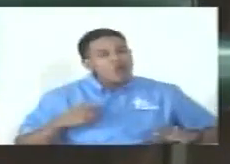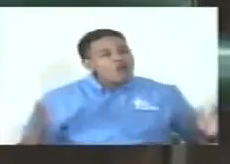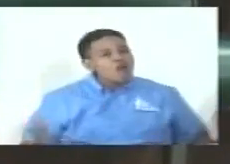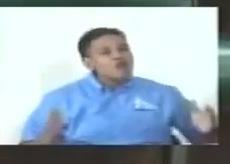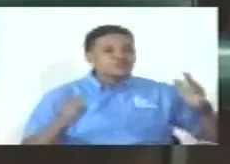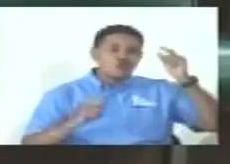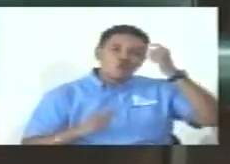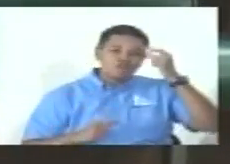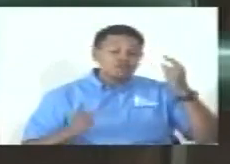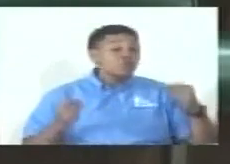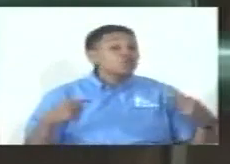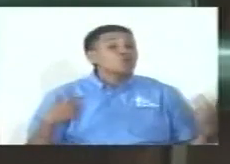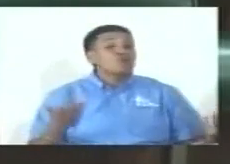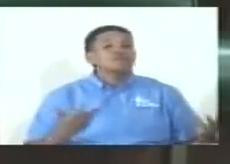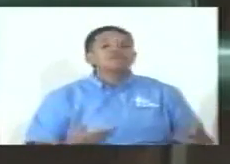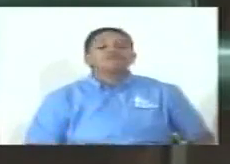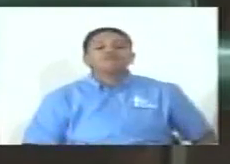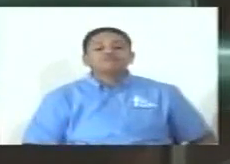I urge the government